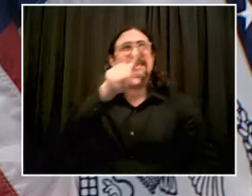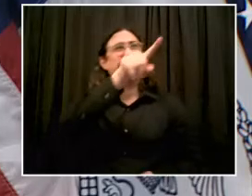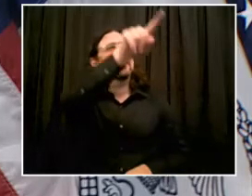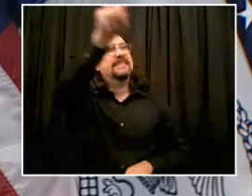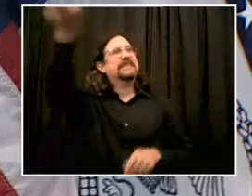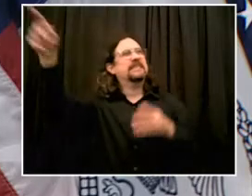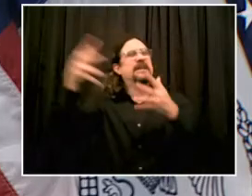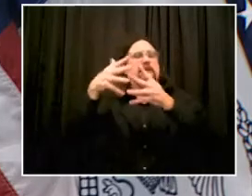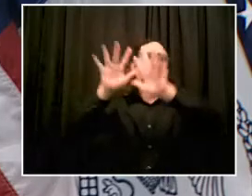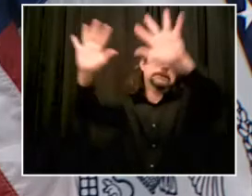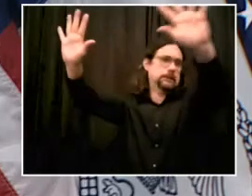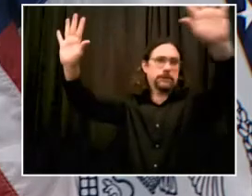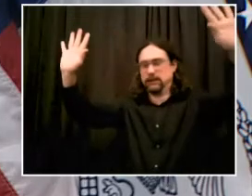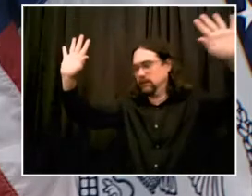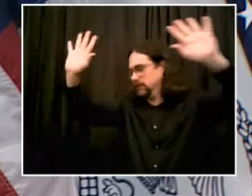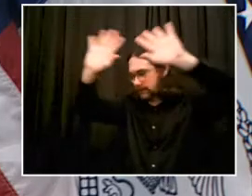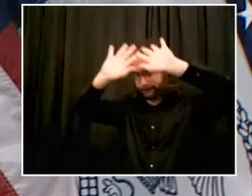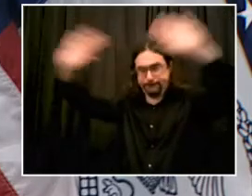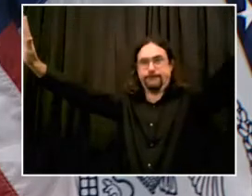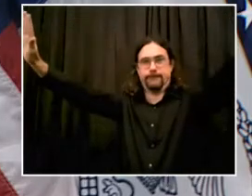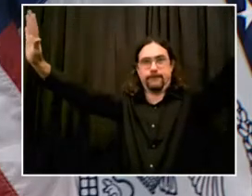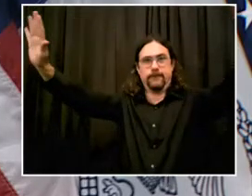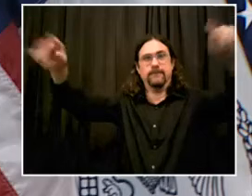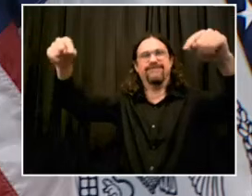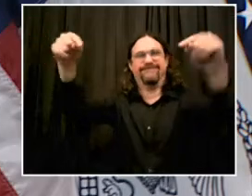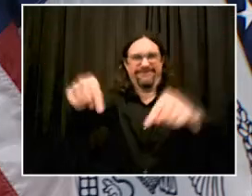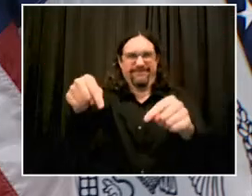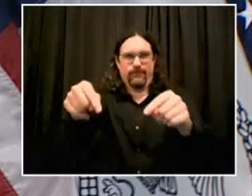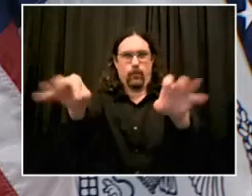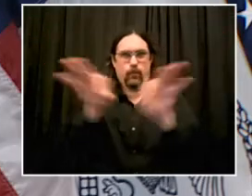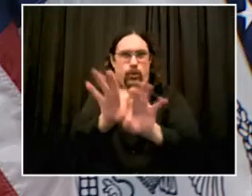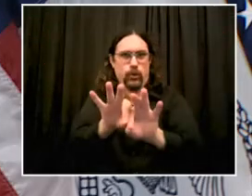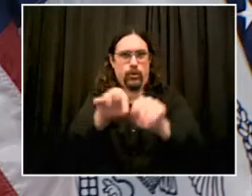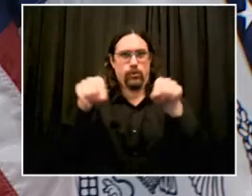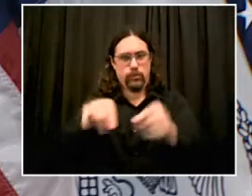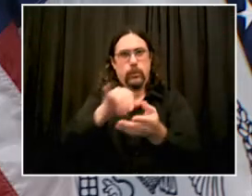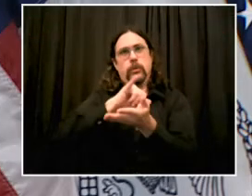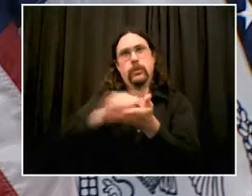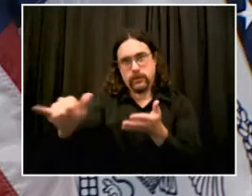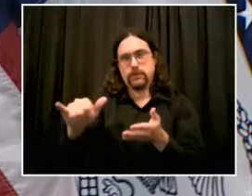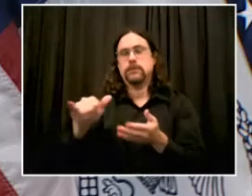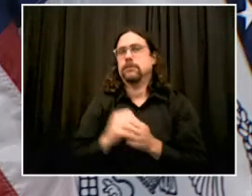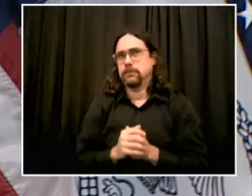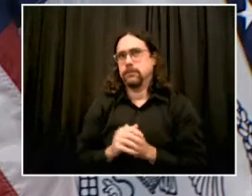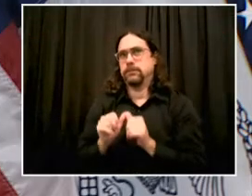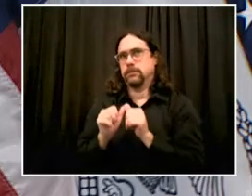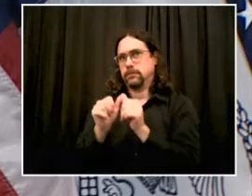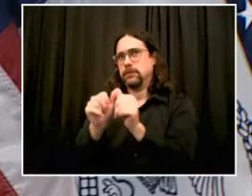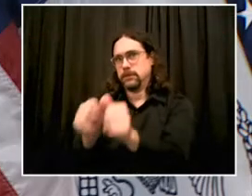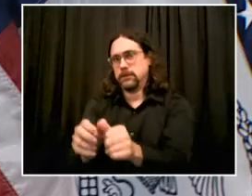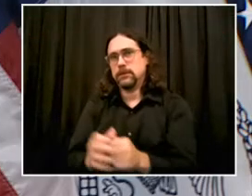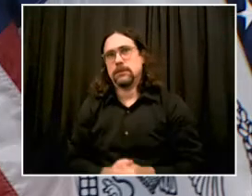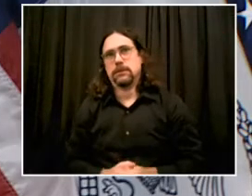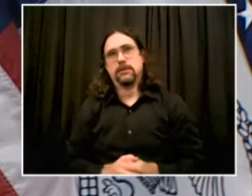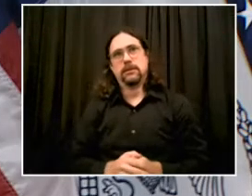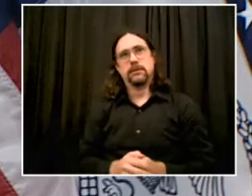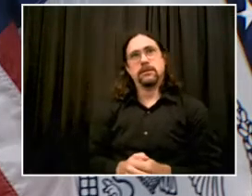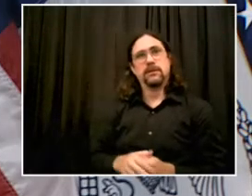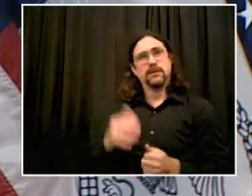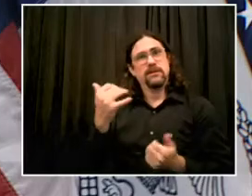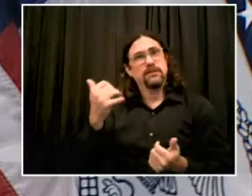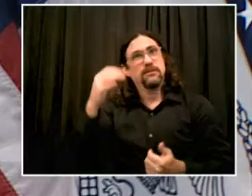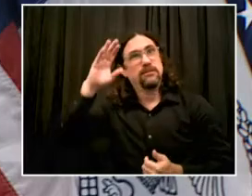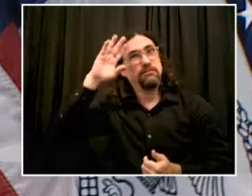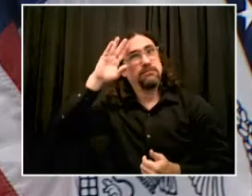on testing. We've got 35 states now that have dangerously high infection